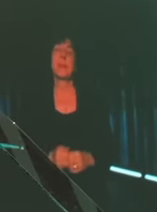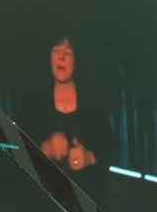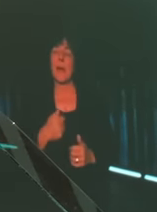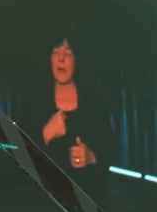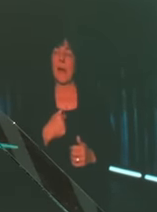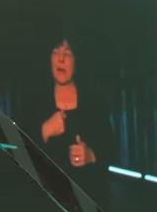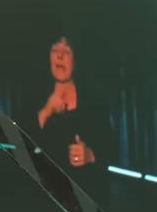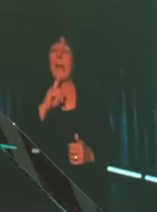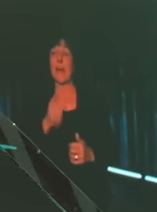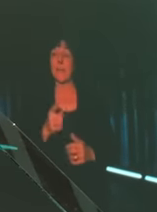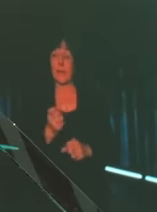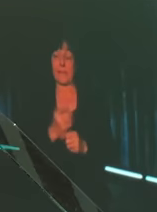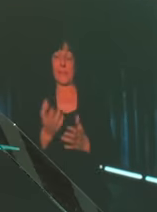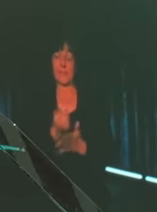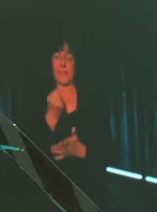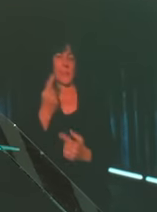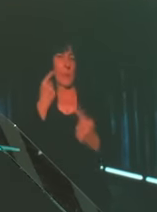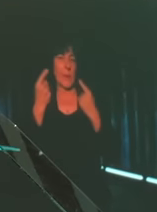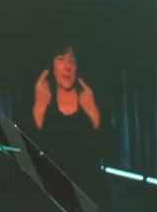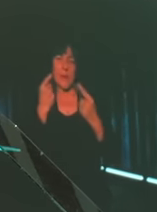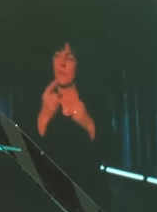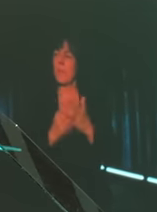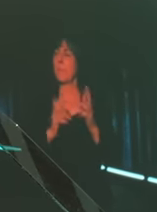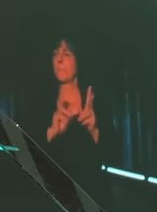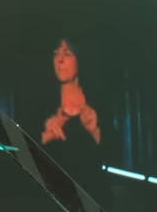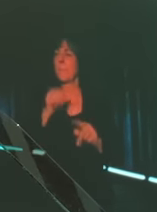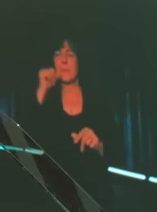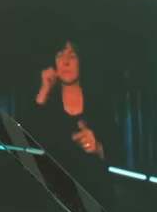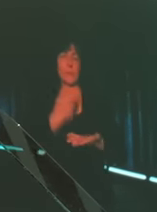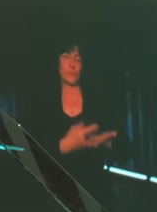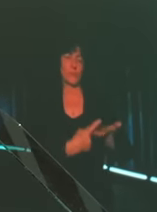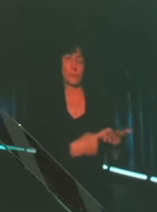because I actually got the chance to hear from some folks yesterday.